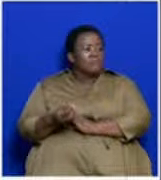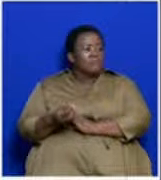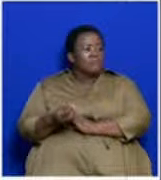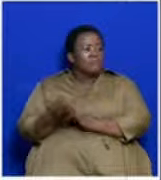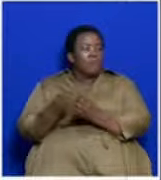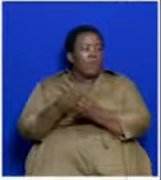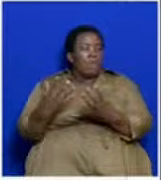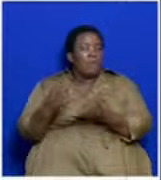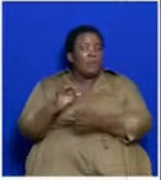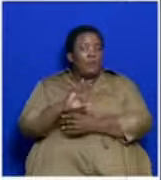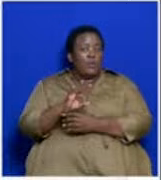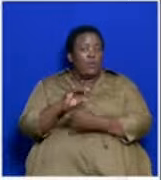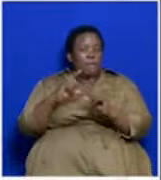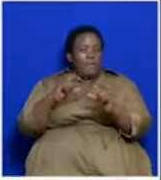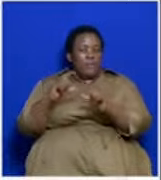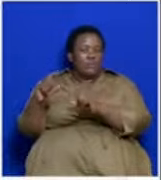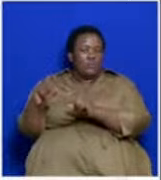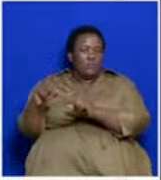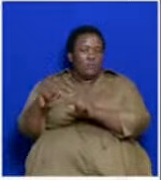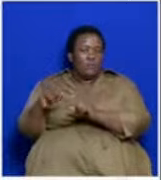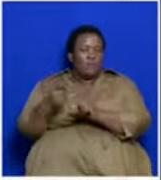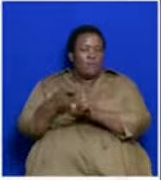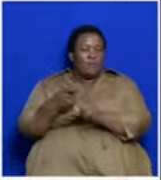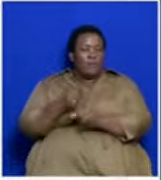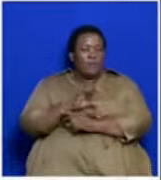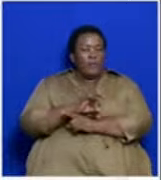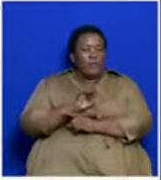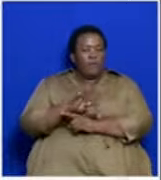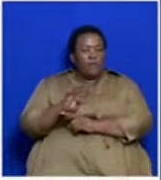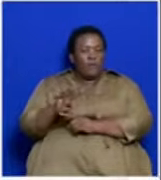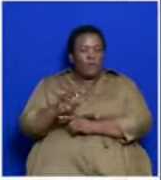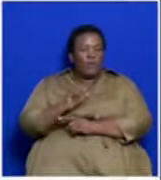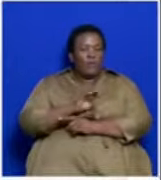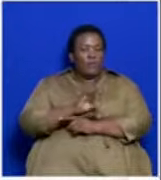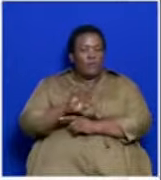from 344. So it will be 344, 345, and